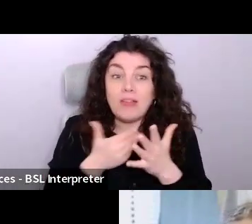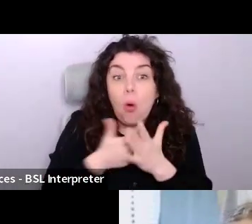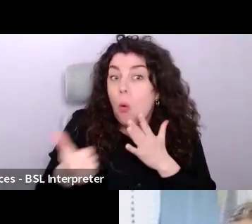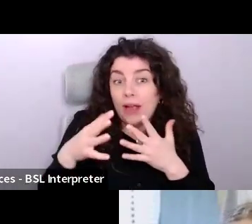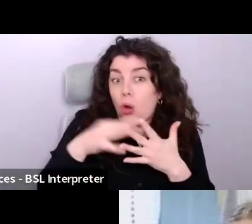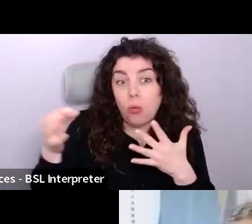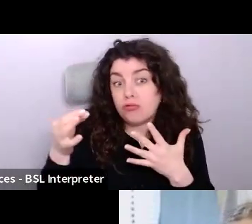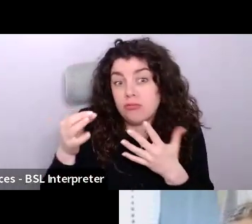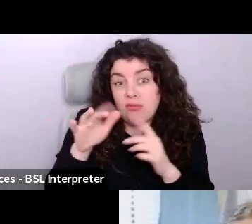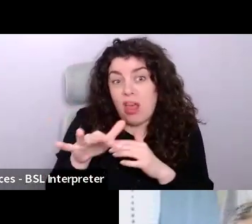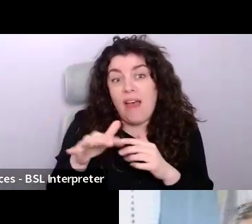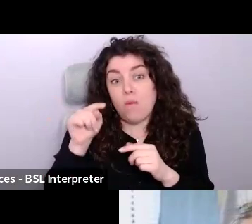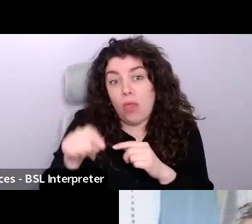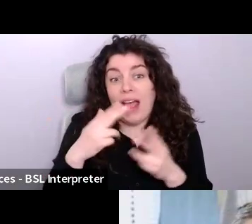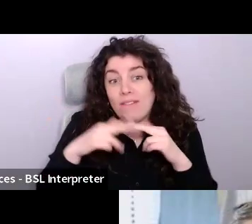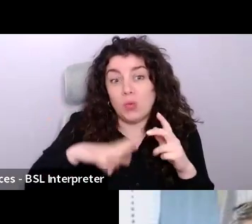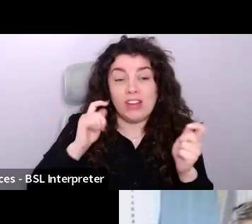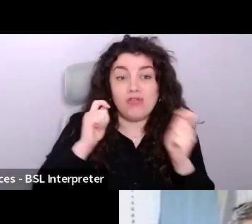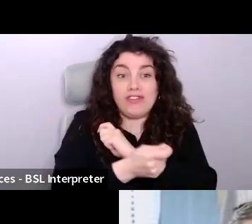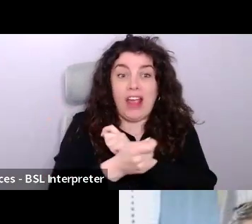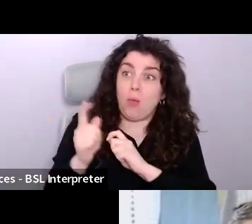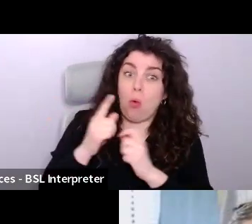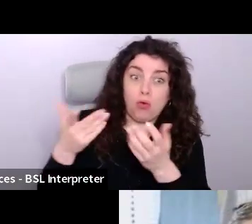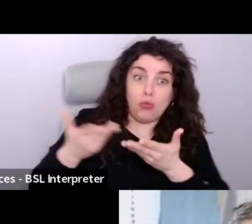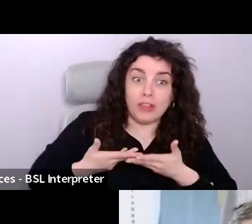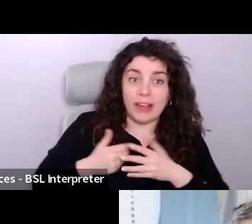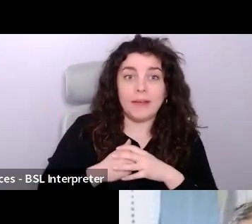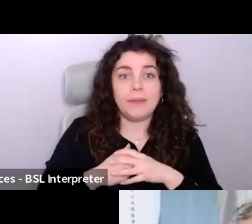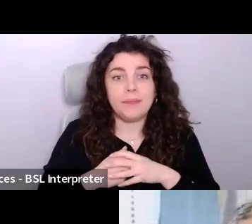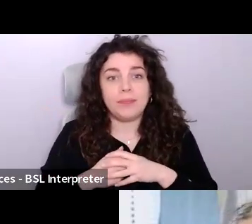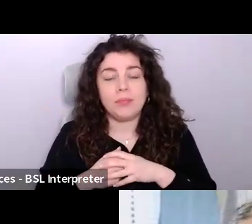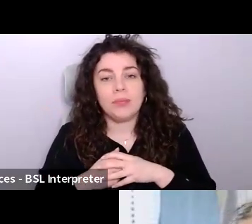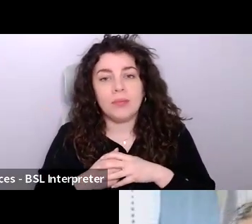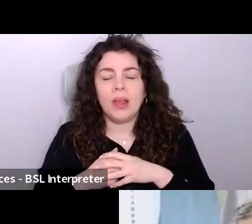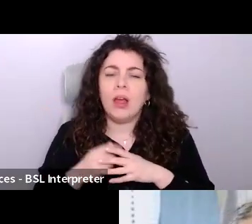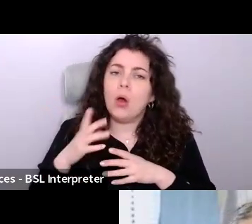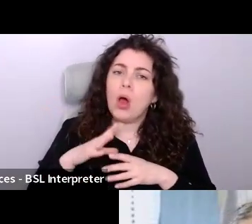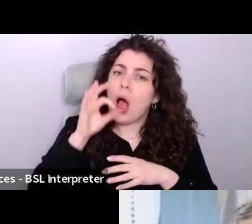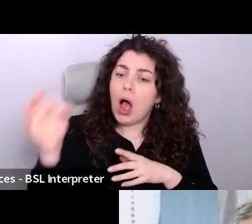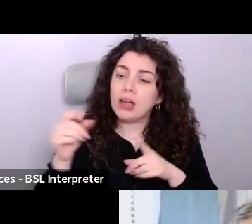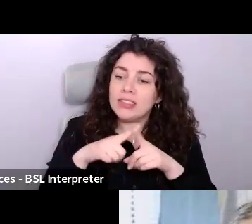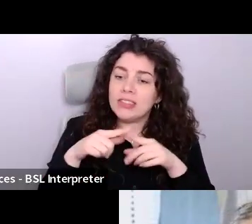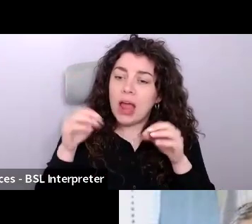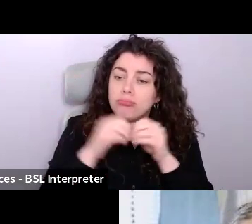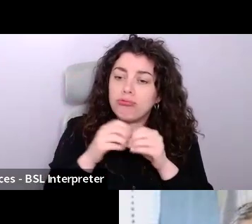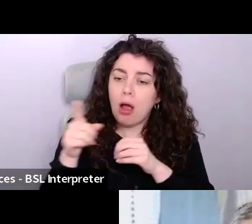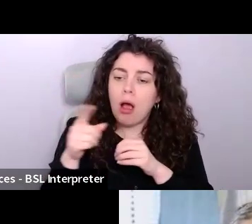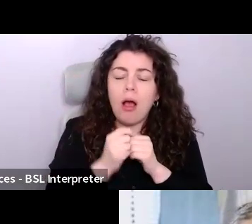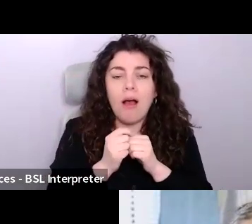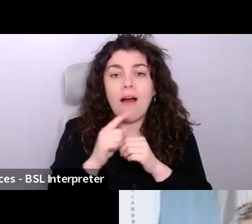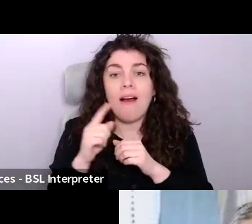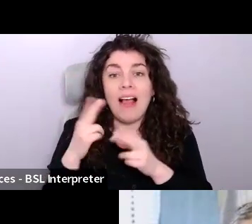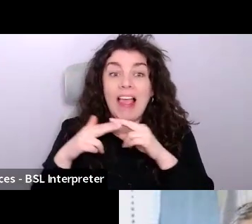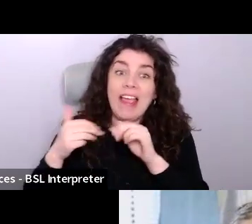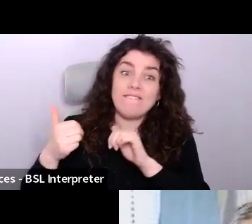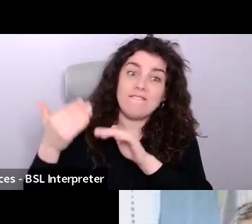options for that. Okay, great, thank you. And Deborah, if I could just maybe bring you in, for employers wanting, if there